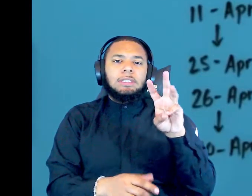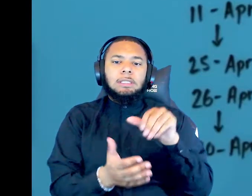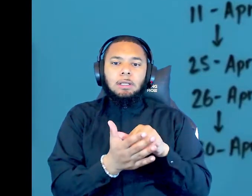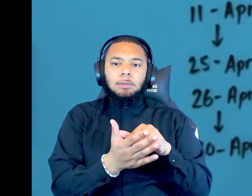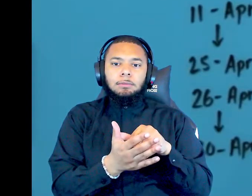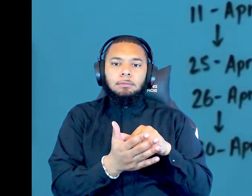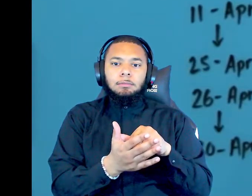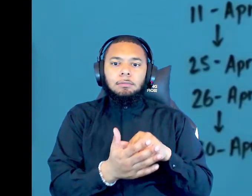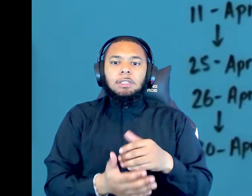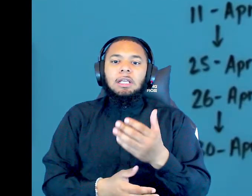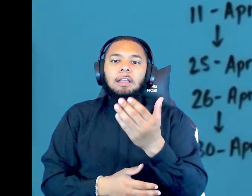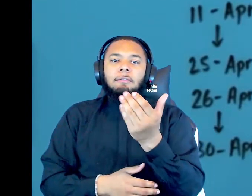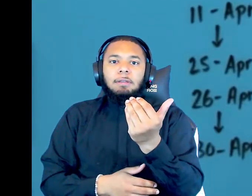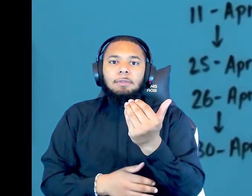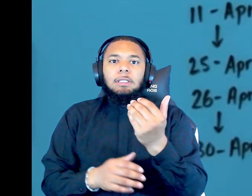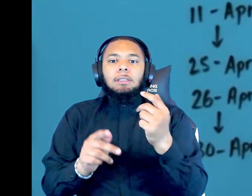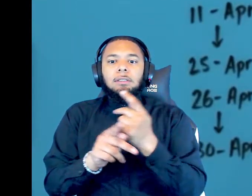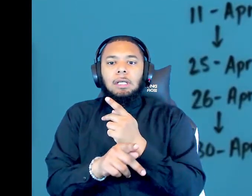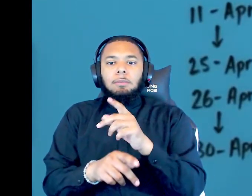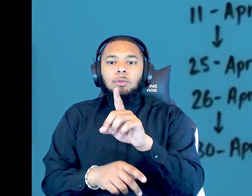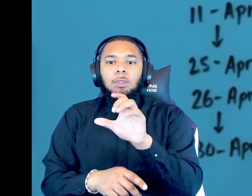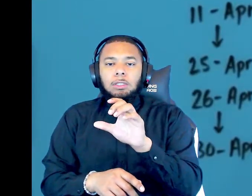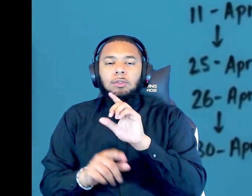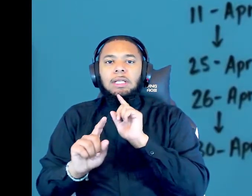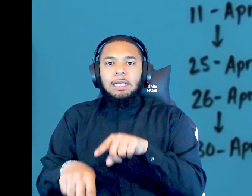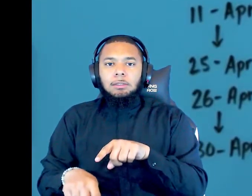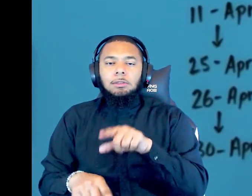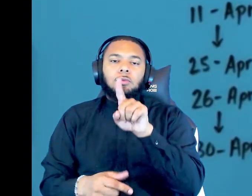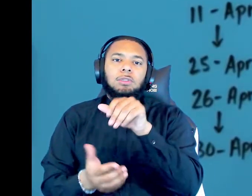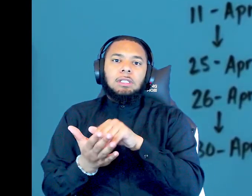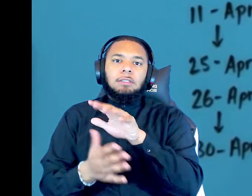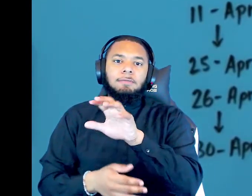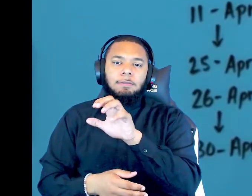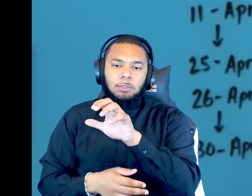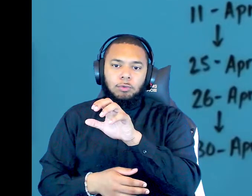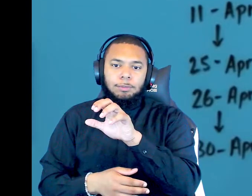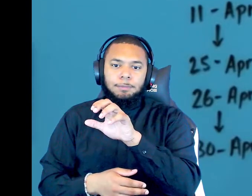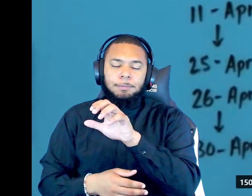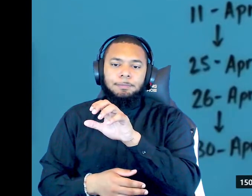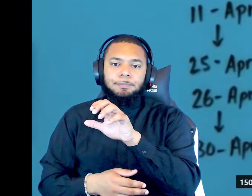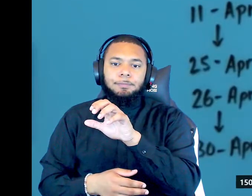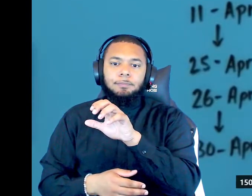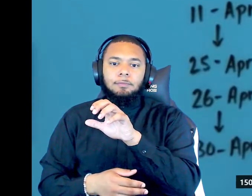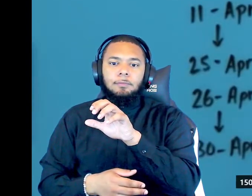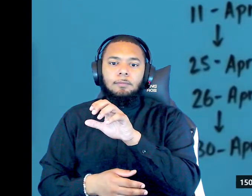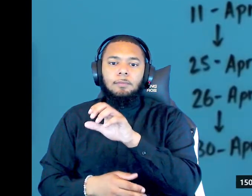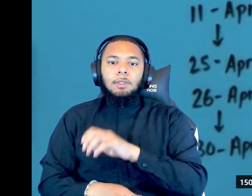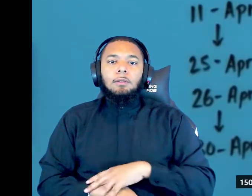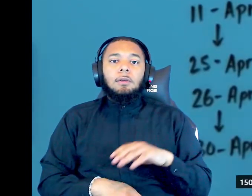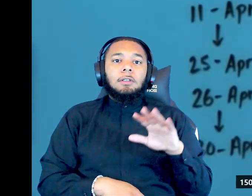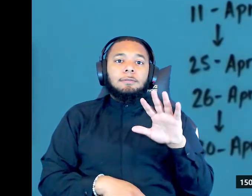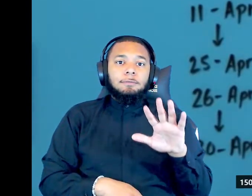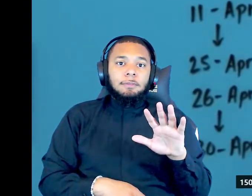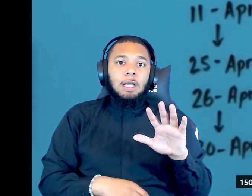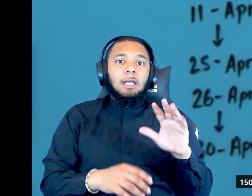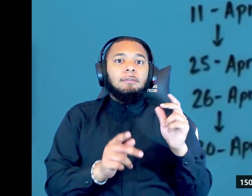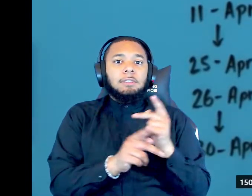And 5 times 300, 5 times 3 is 15, with 2 zeros, is another 1,500.